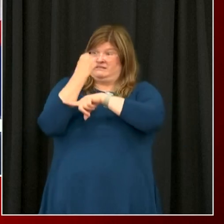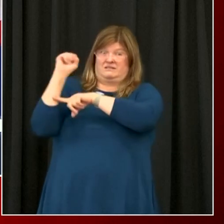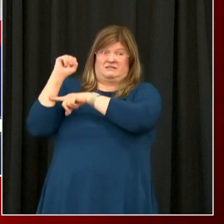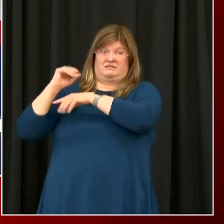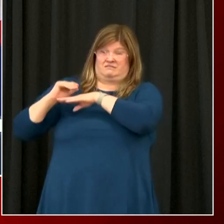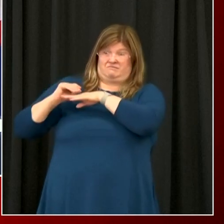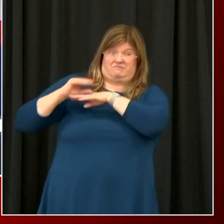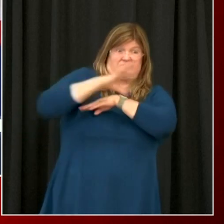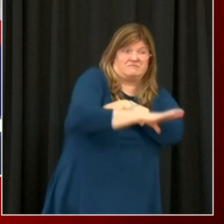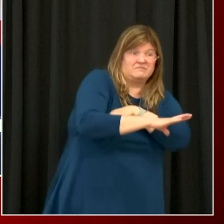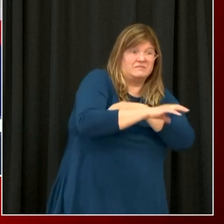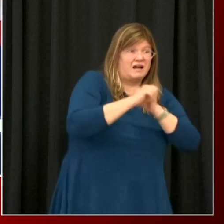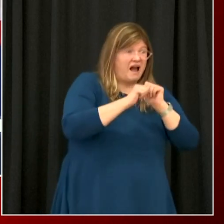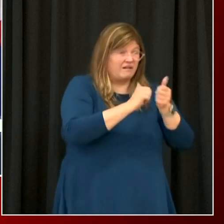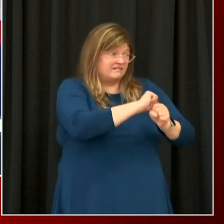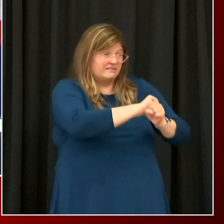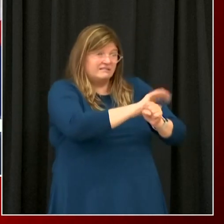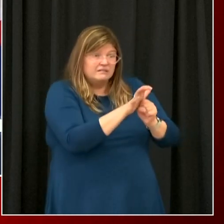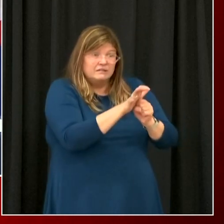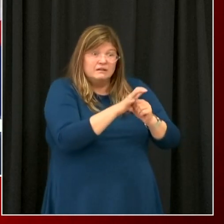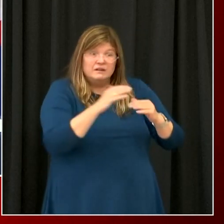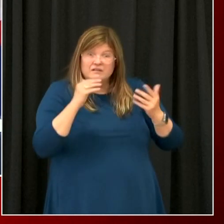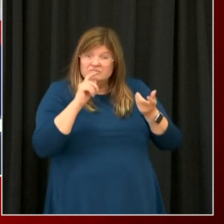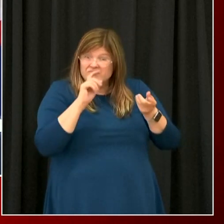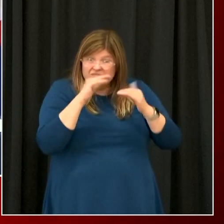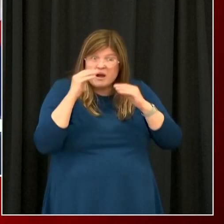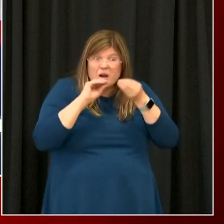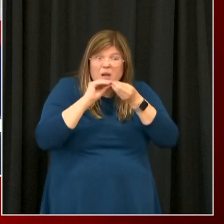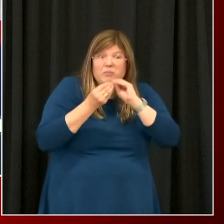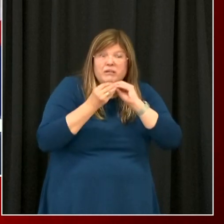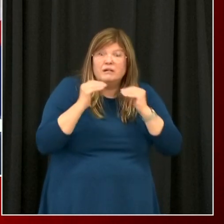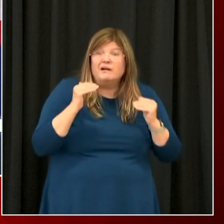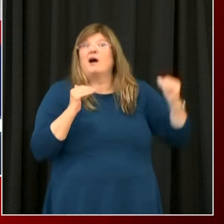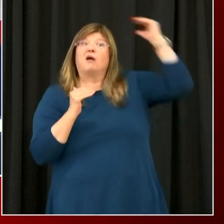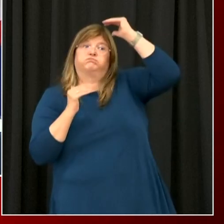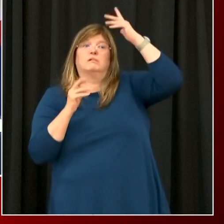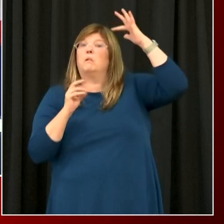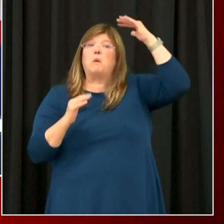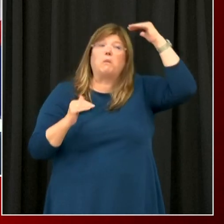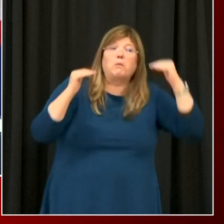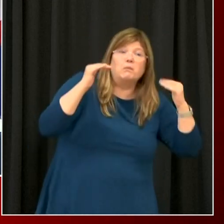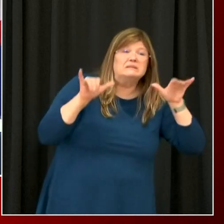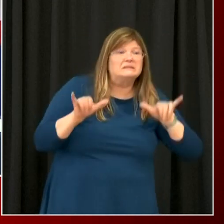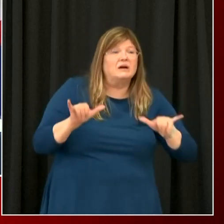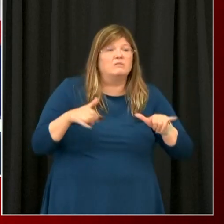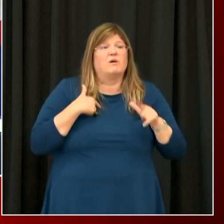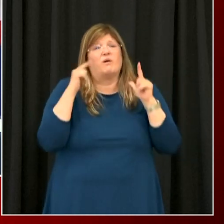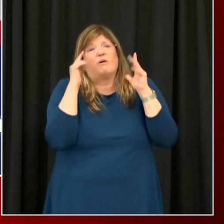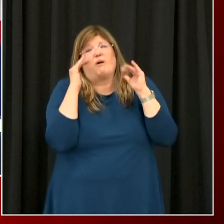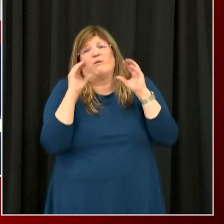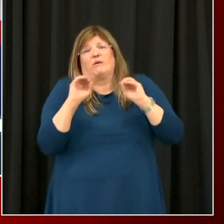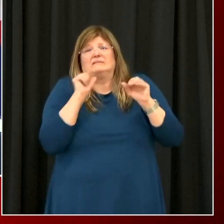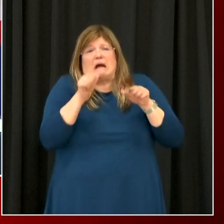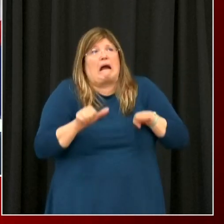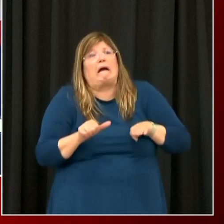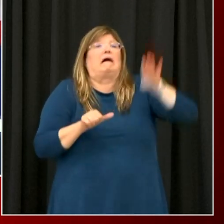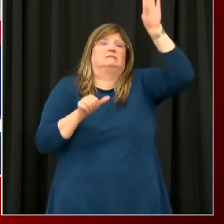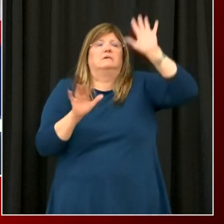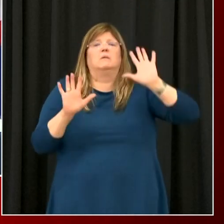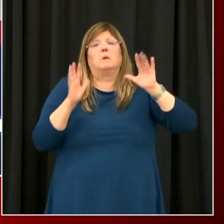COVID experience in DC. We hope that we won't see a spike. And we have